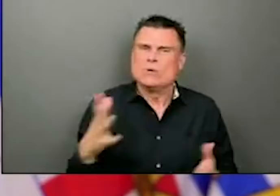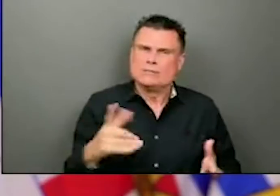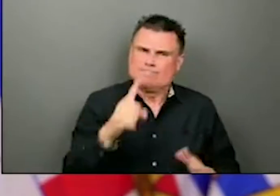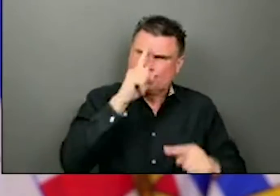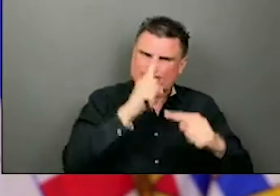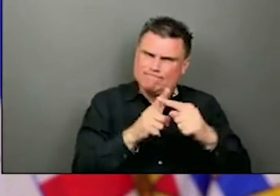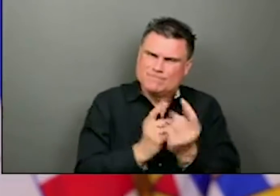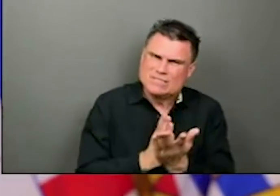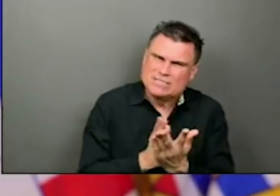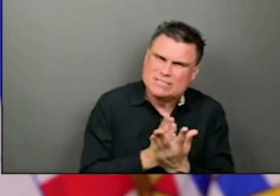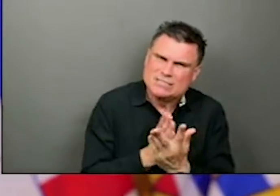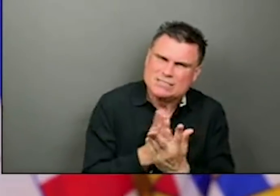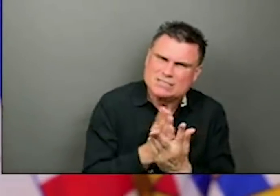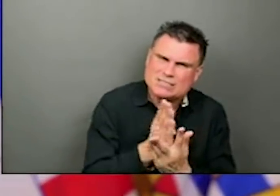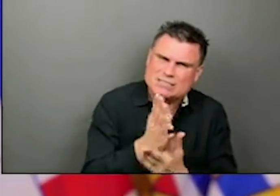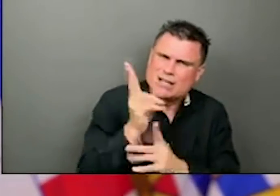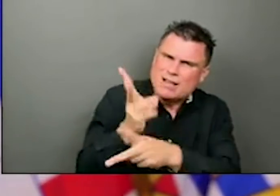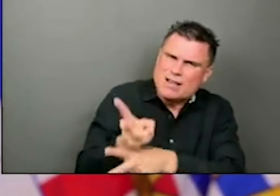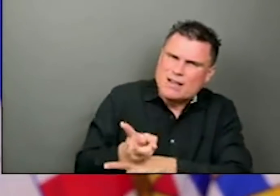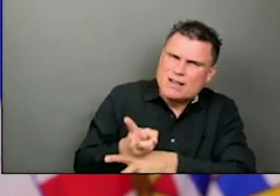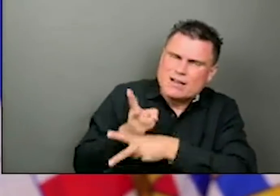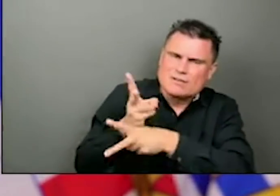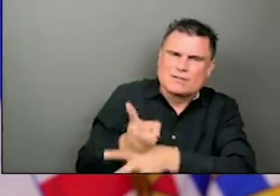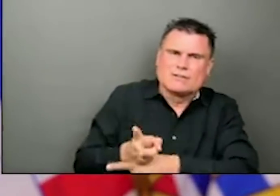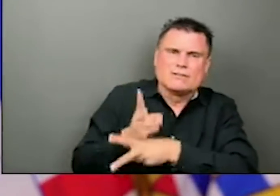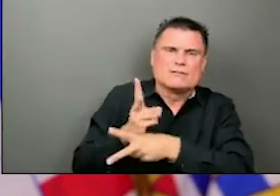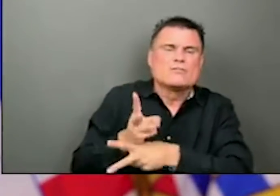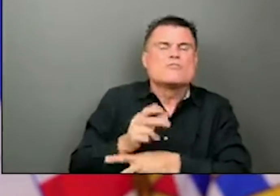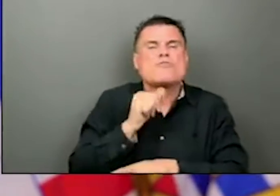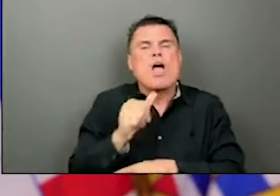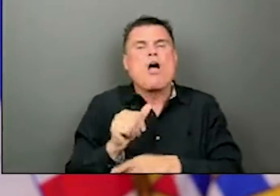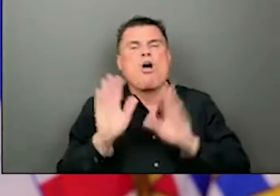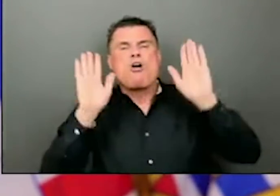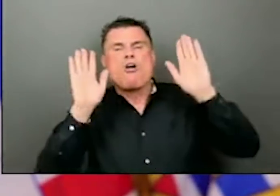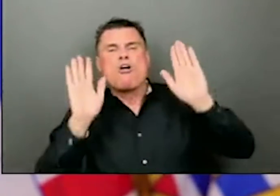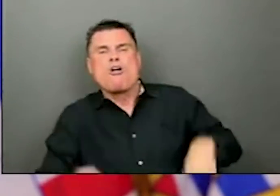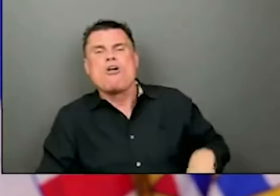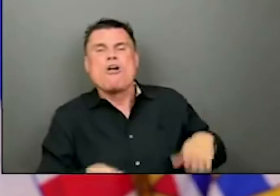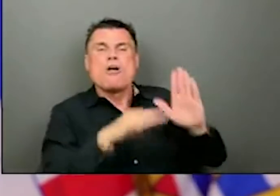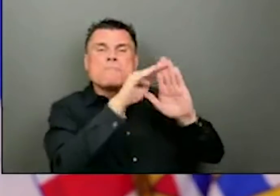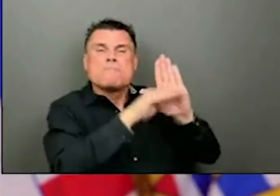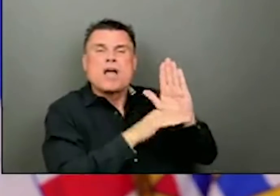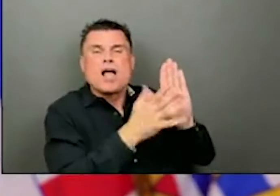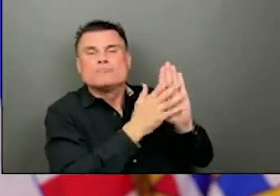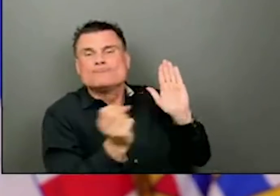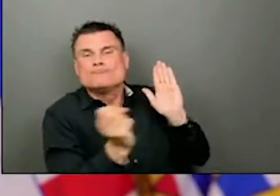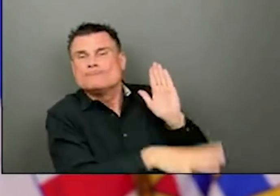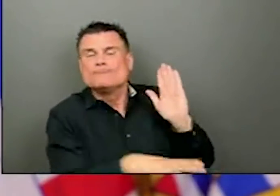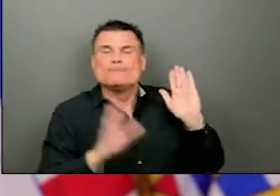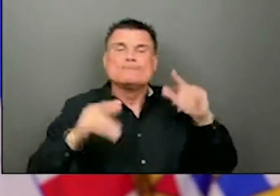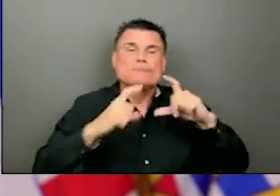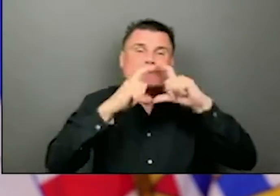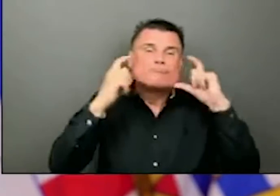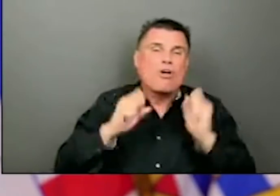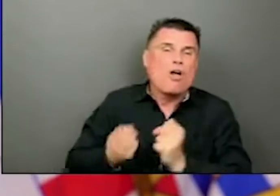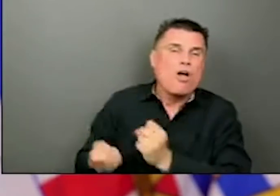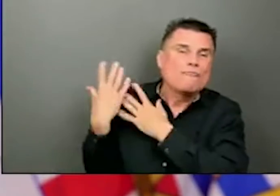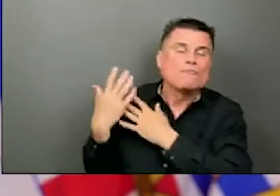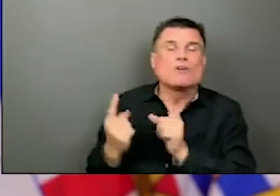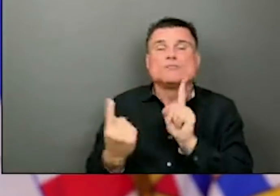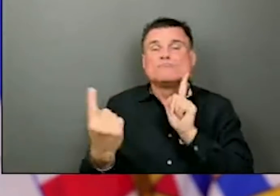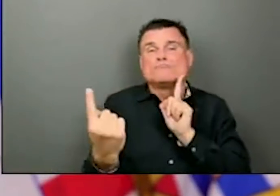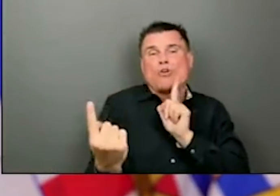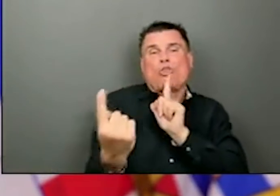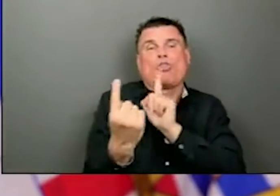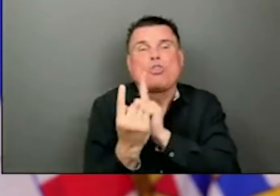layers of protection is something we have talked about for a very long time, and we all know they are just as important today as they were a month ago